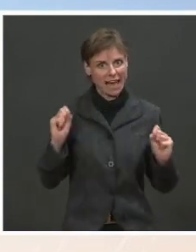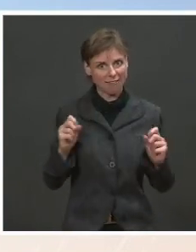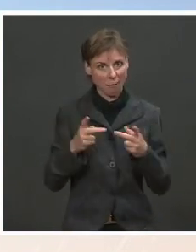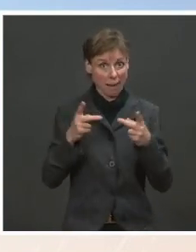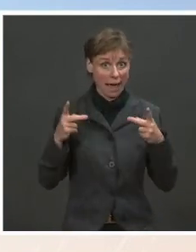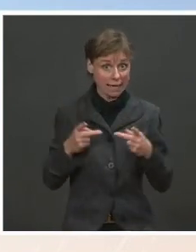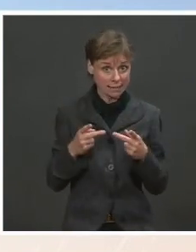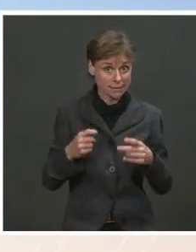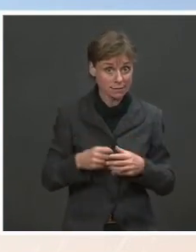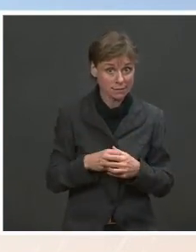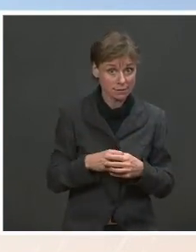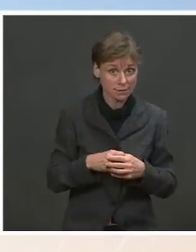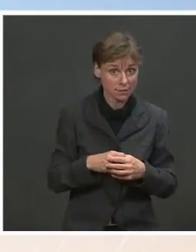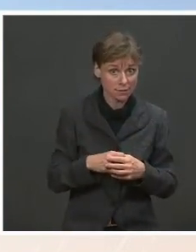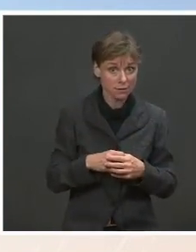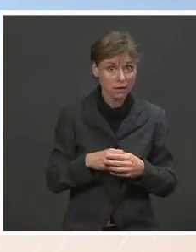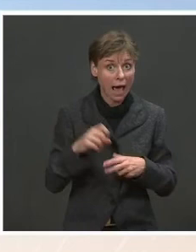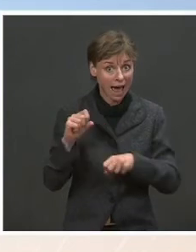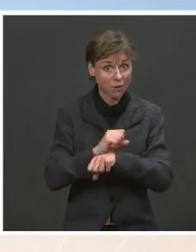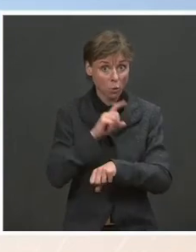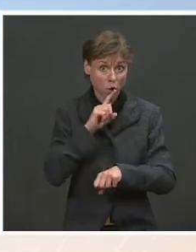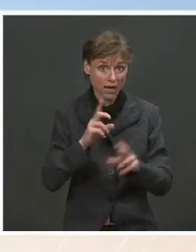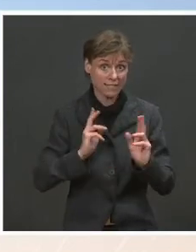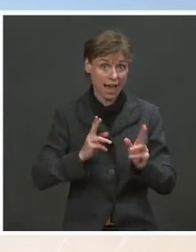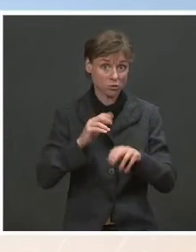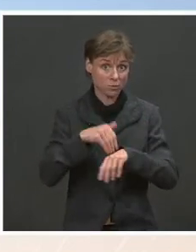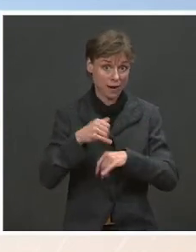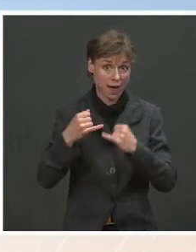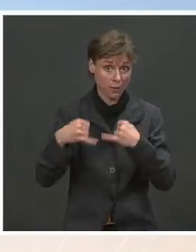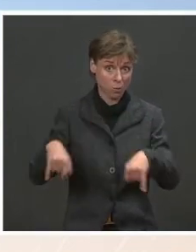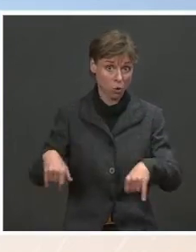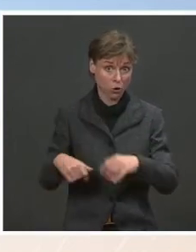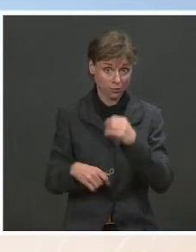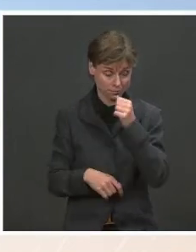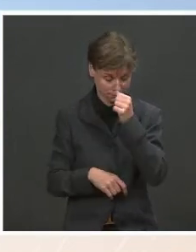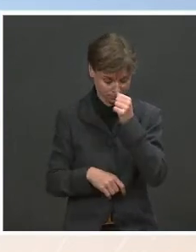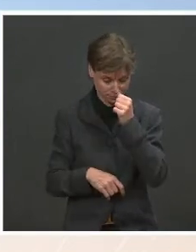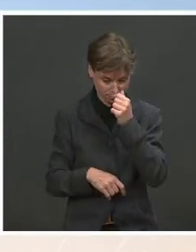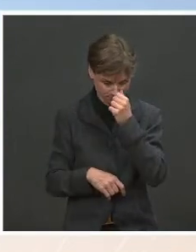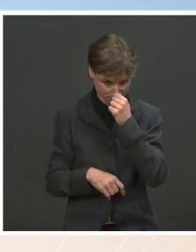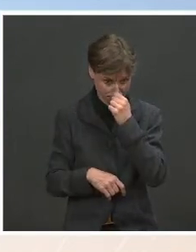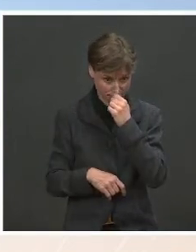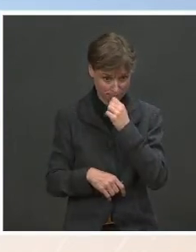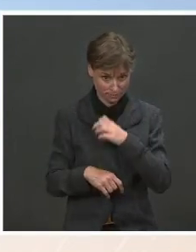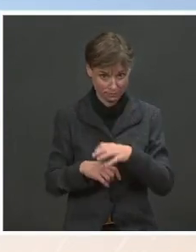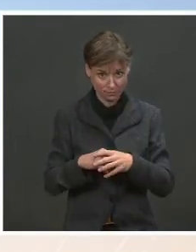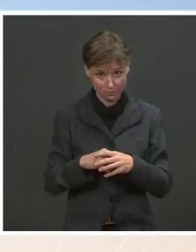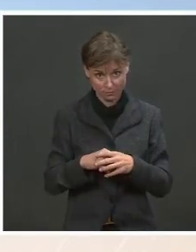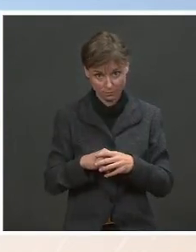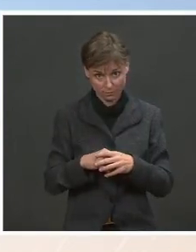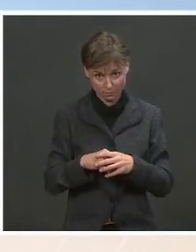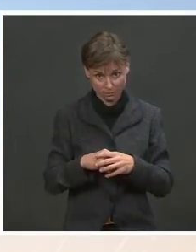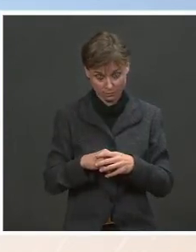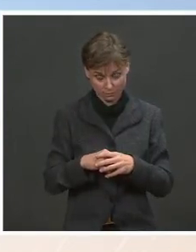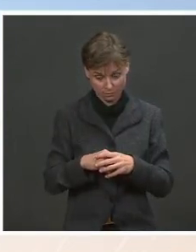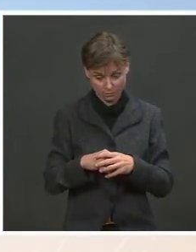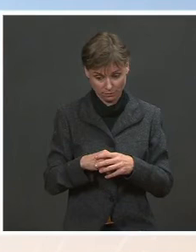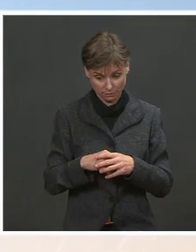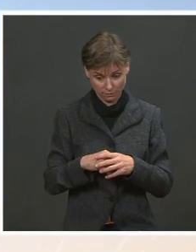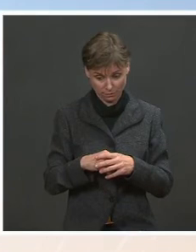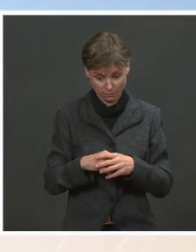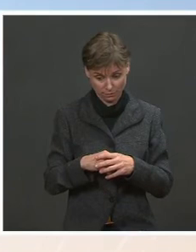places, and that the work is expedited at the border. Go ahead. Jen, there's a report out that the president